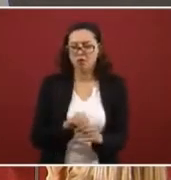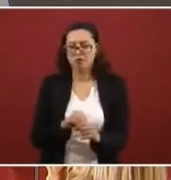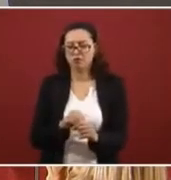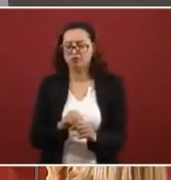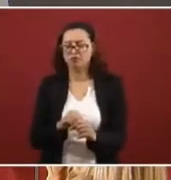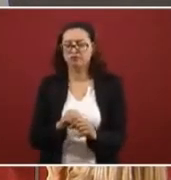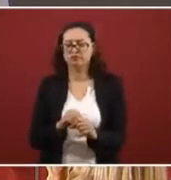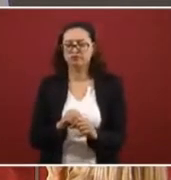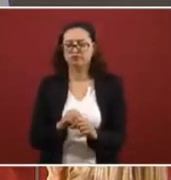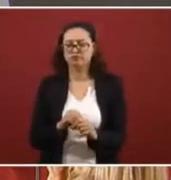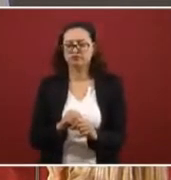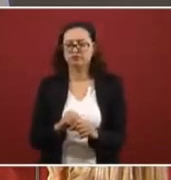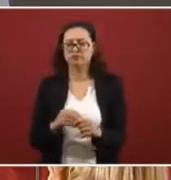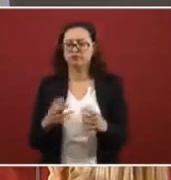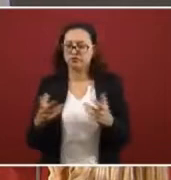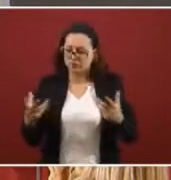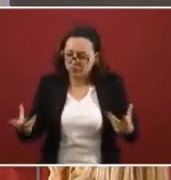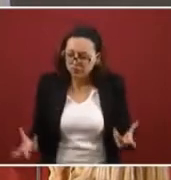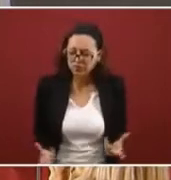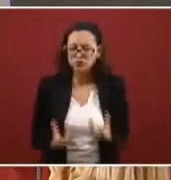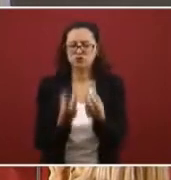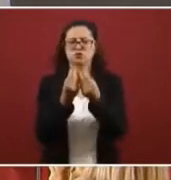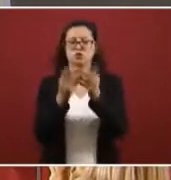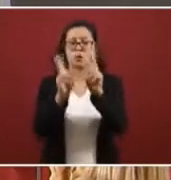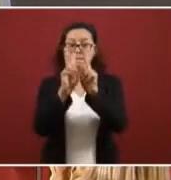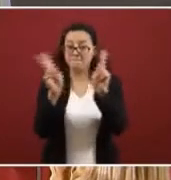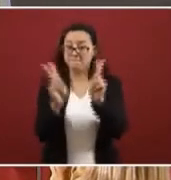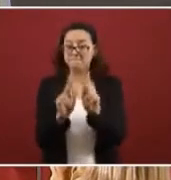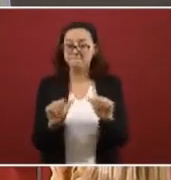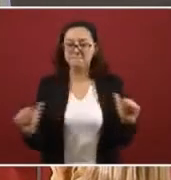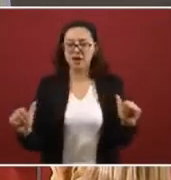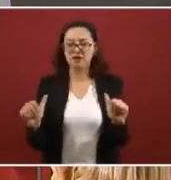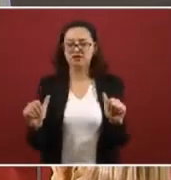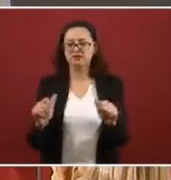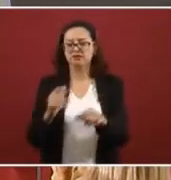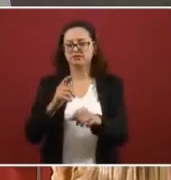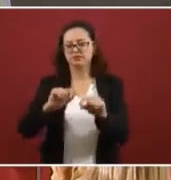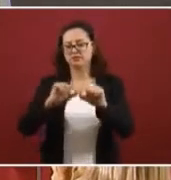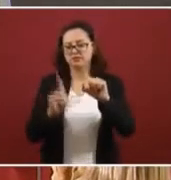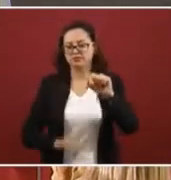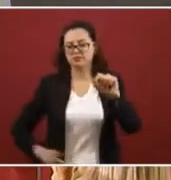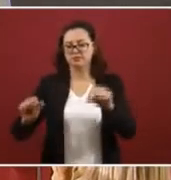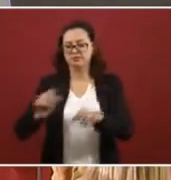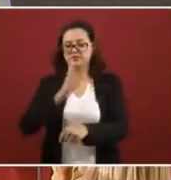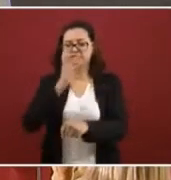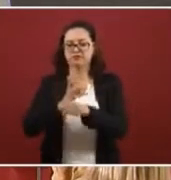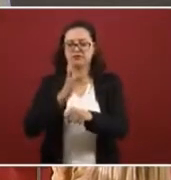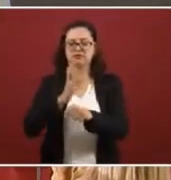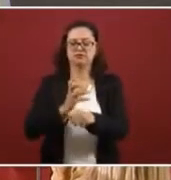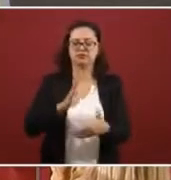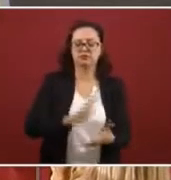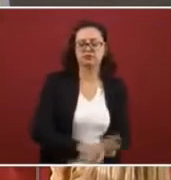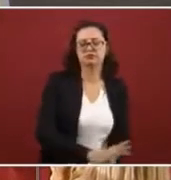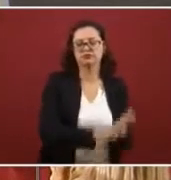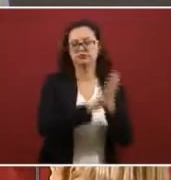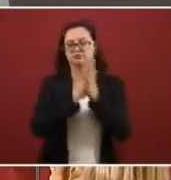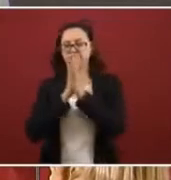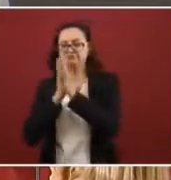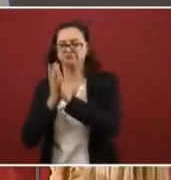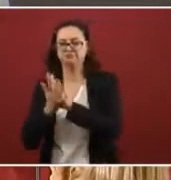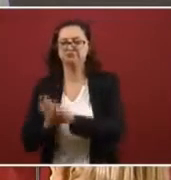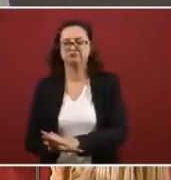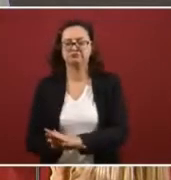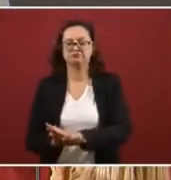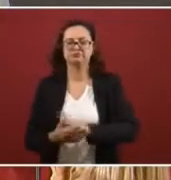todos, between all of us pacífica, and in a peaceful manner the fourth transformation de la vida pública del país, of the